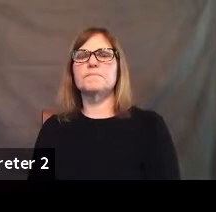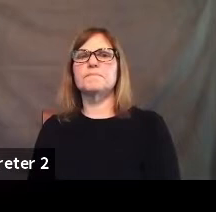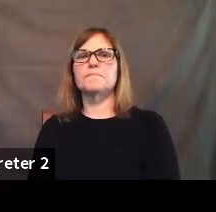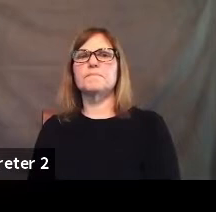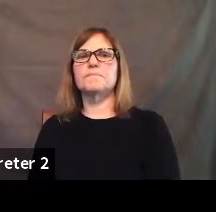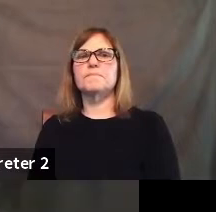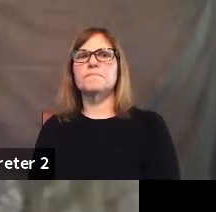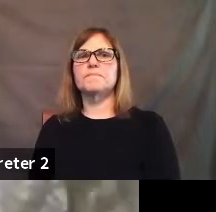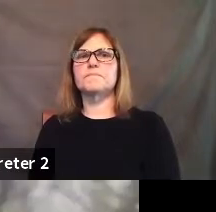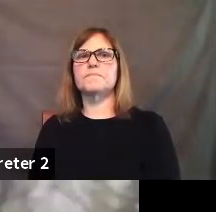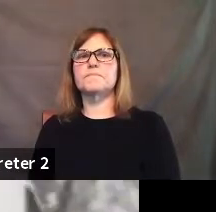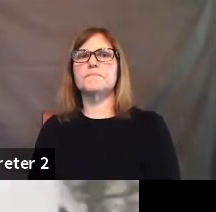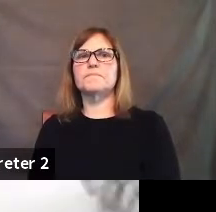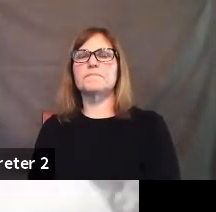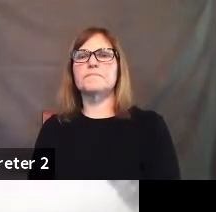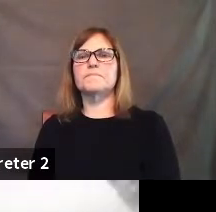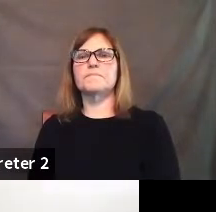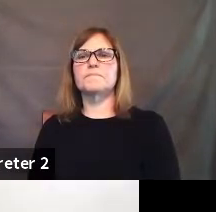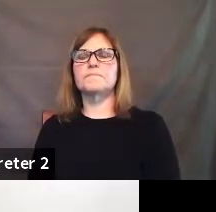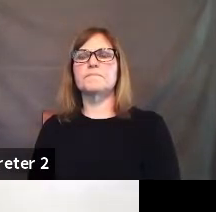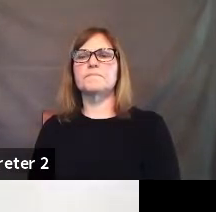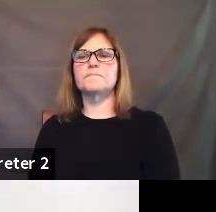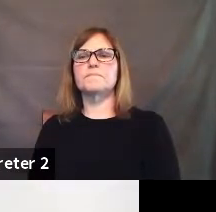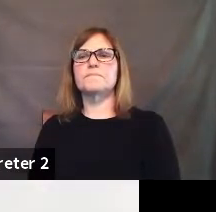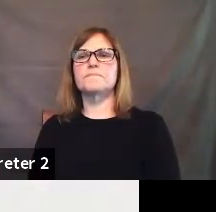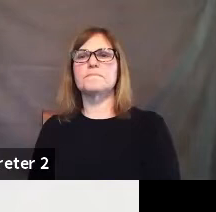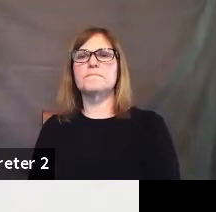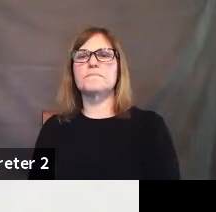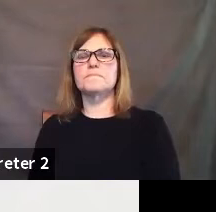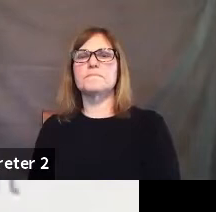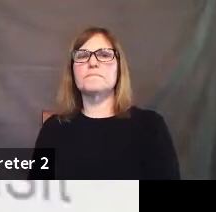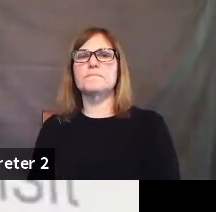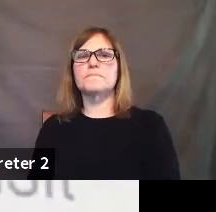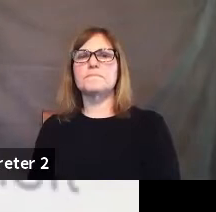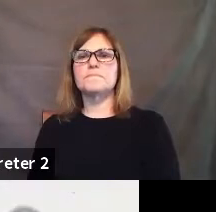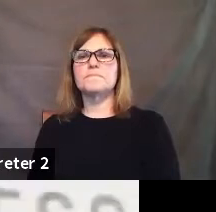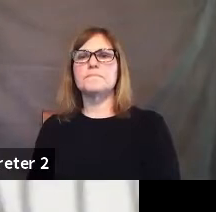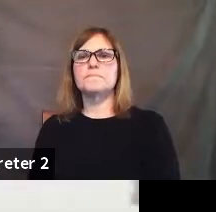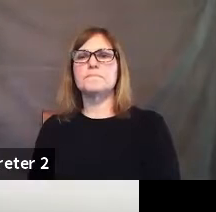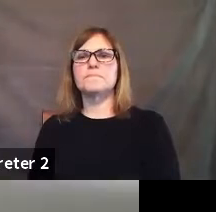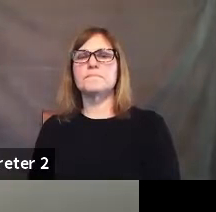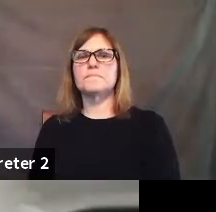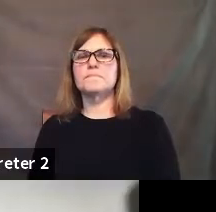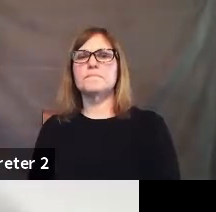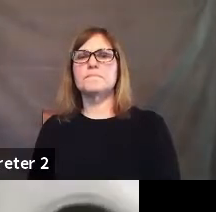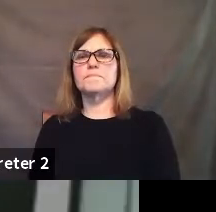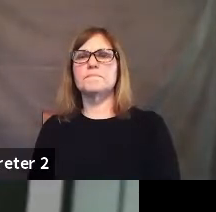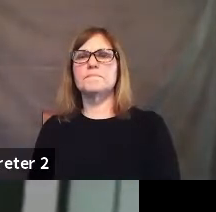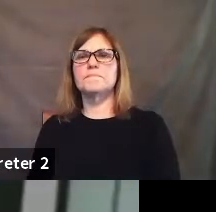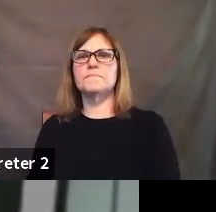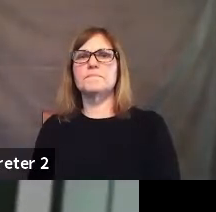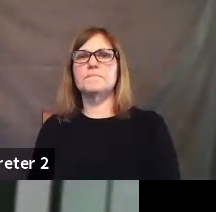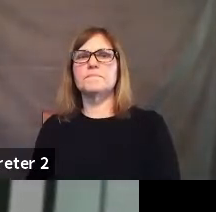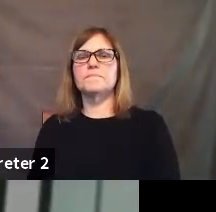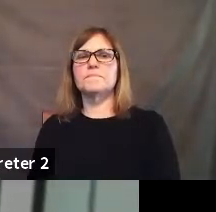for an early system of accessible transportation that has had a lasting impact on the lives of countless others living with